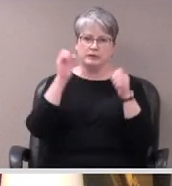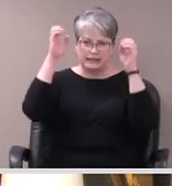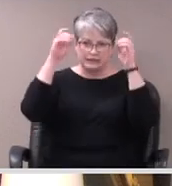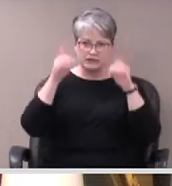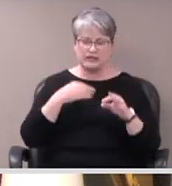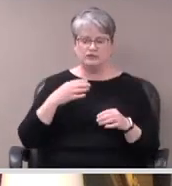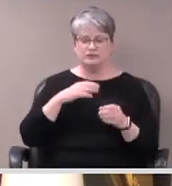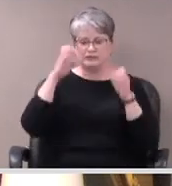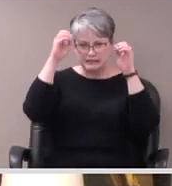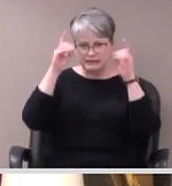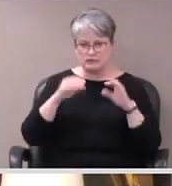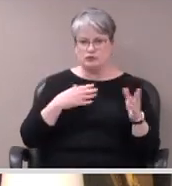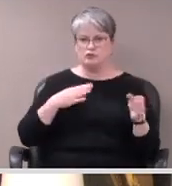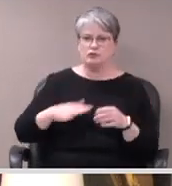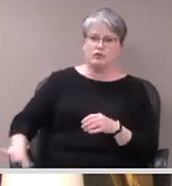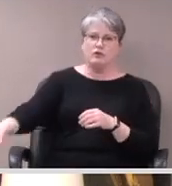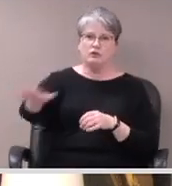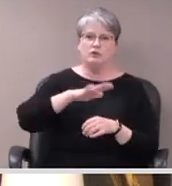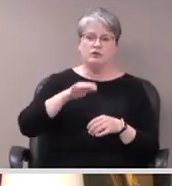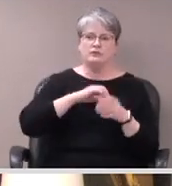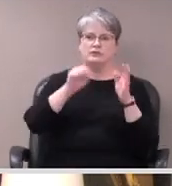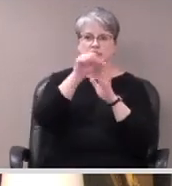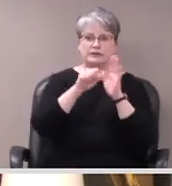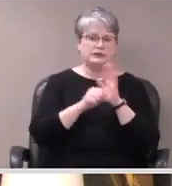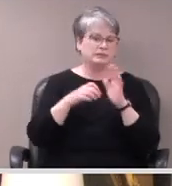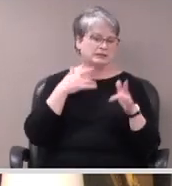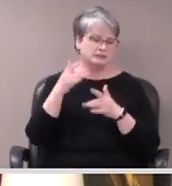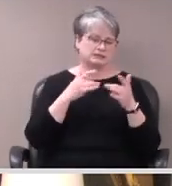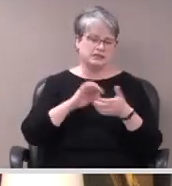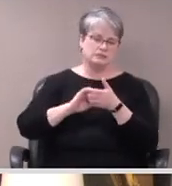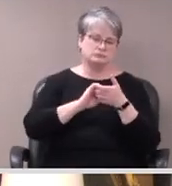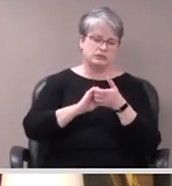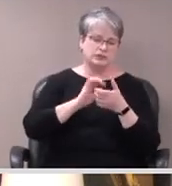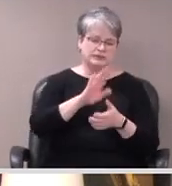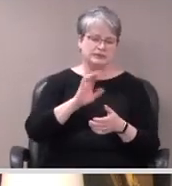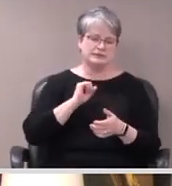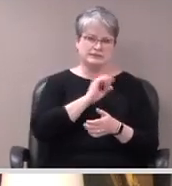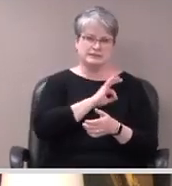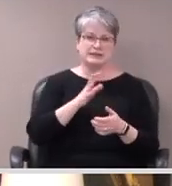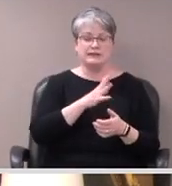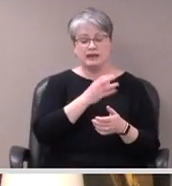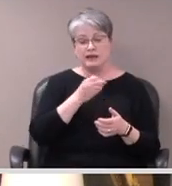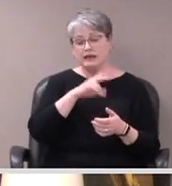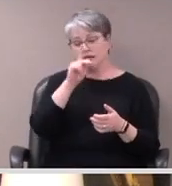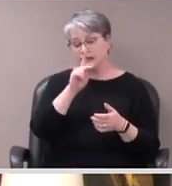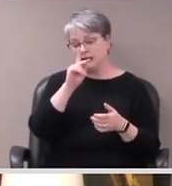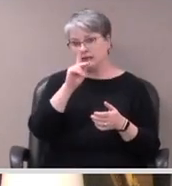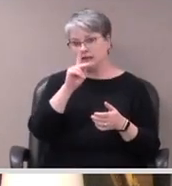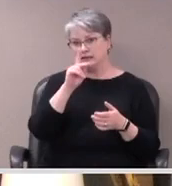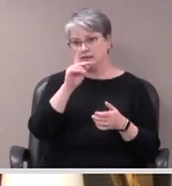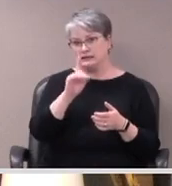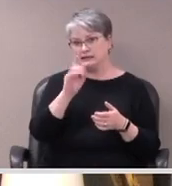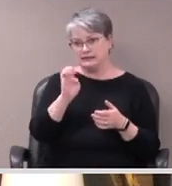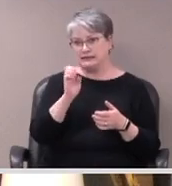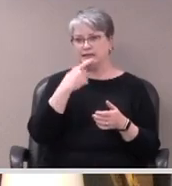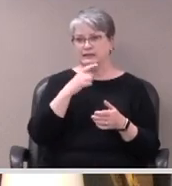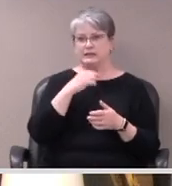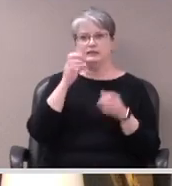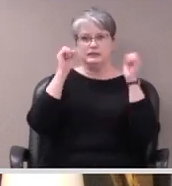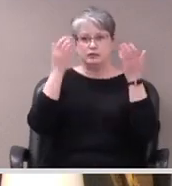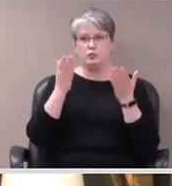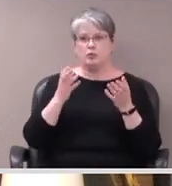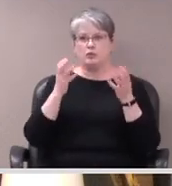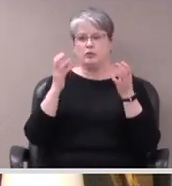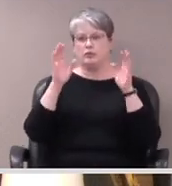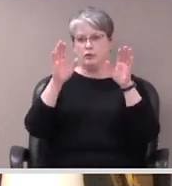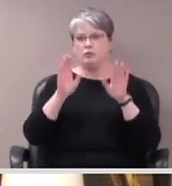educators across the state. I'm excited and privileged to partner with him, his staff, and KDE as we move forward in all of these great plans that we